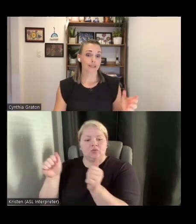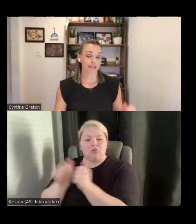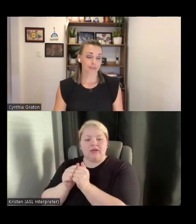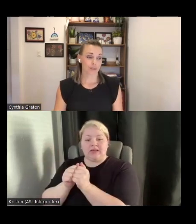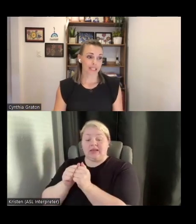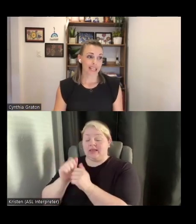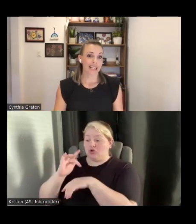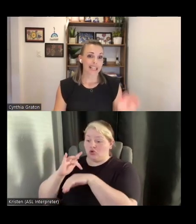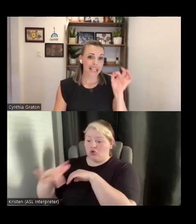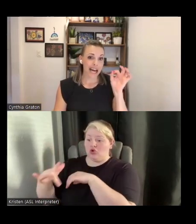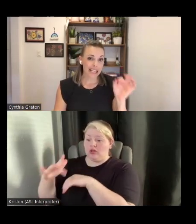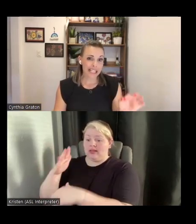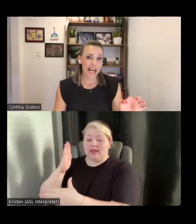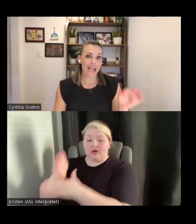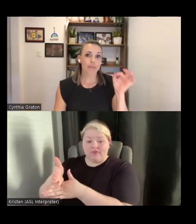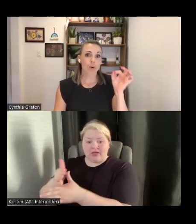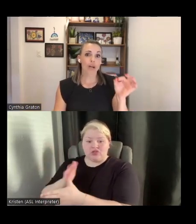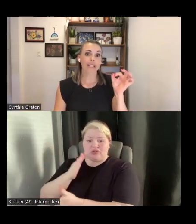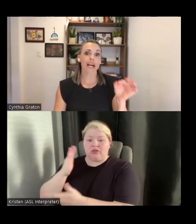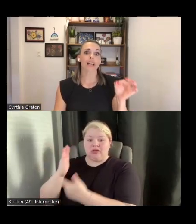In fact,